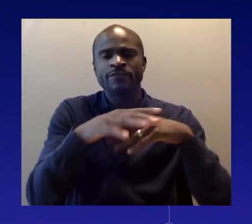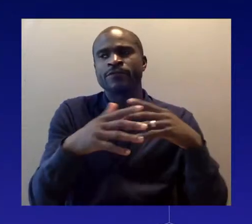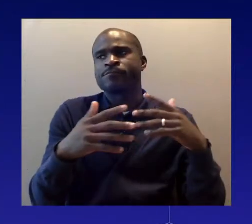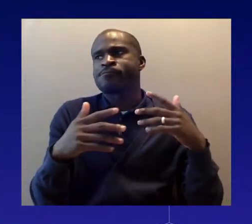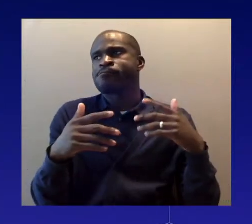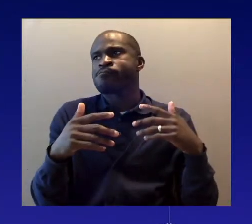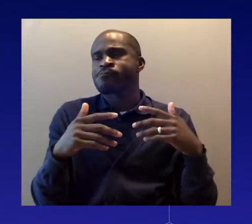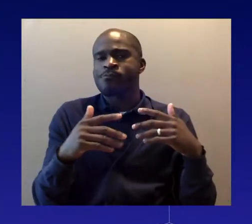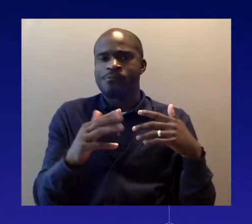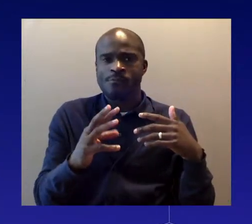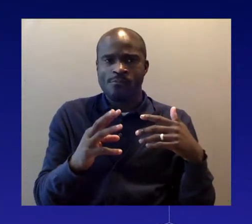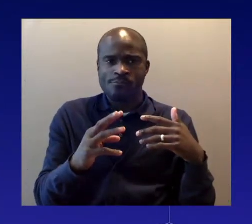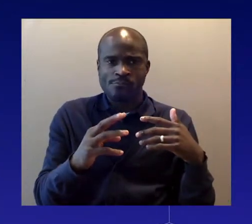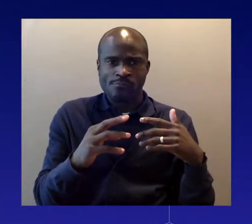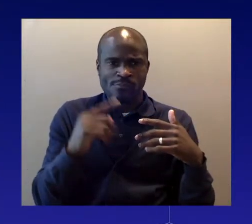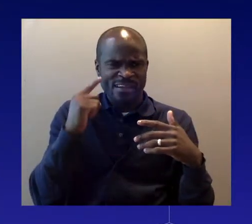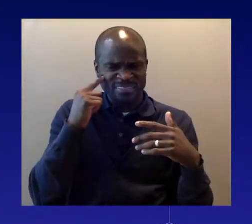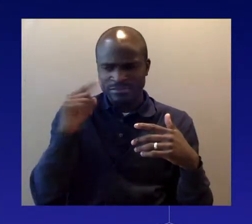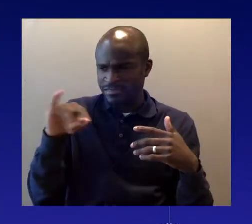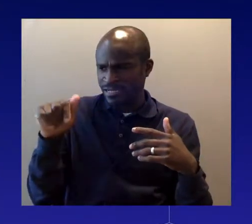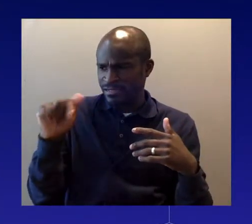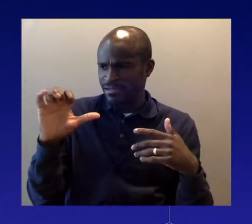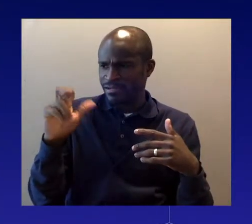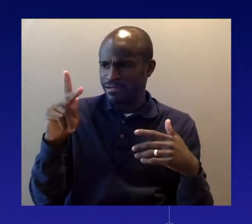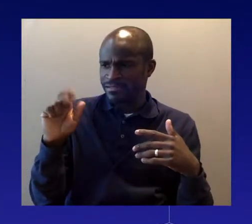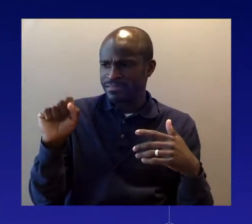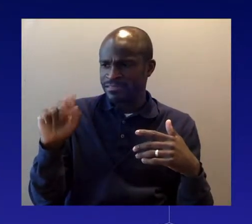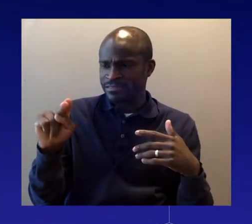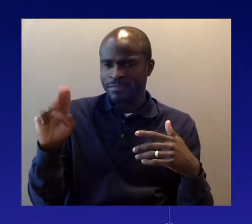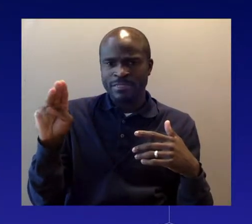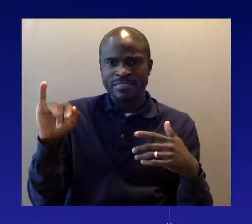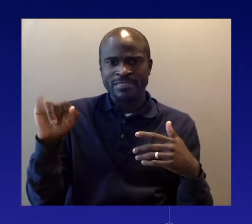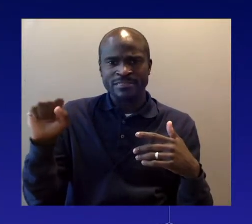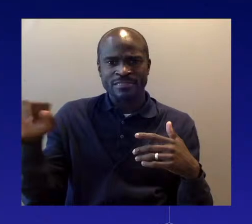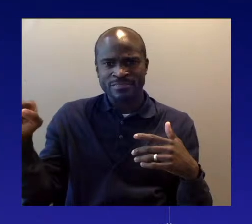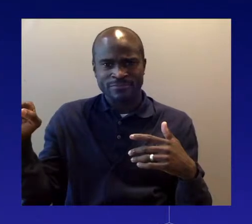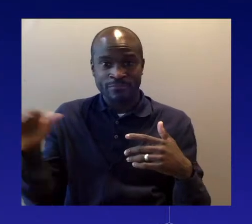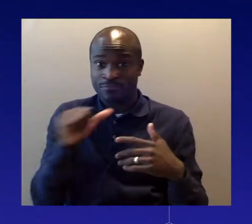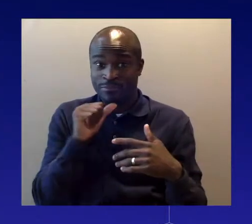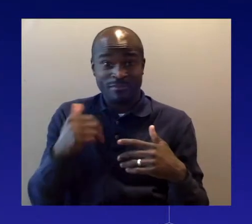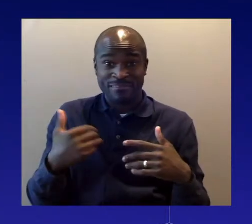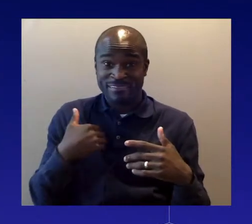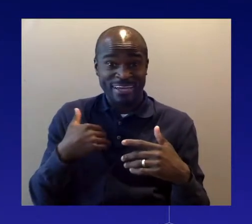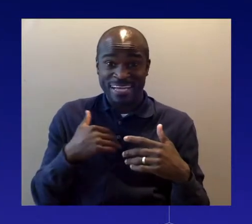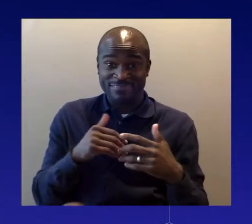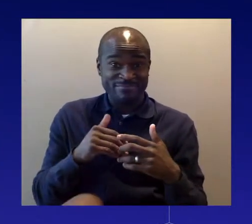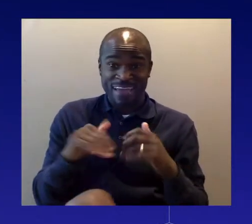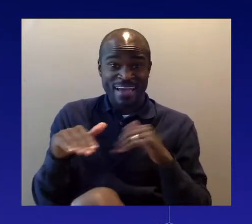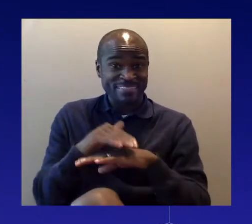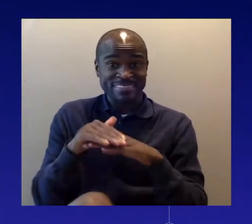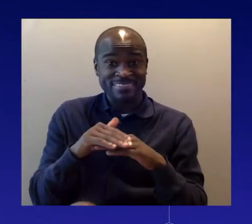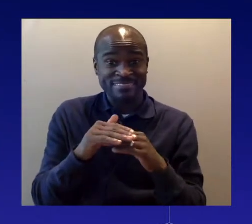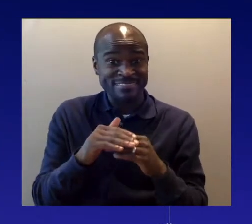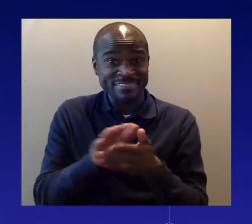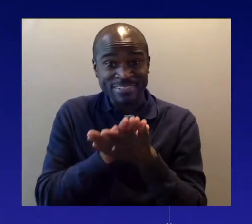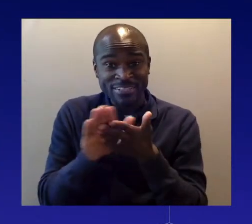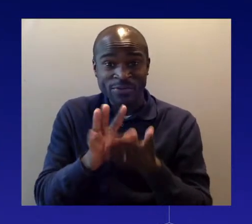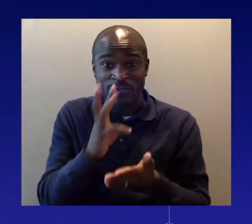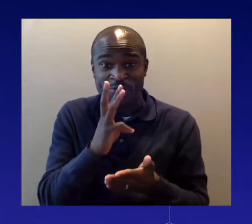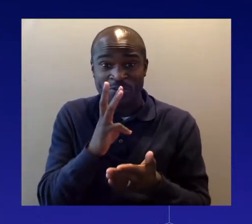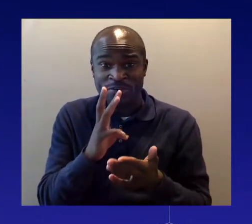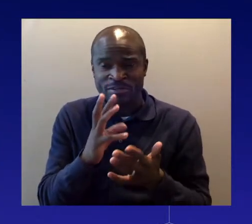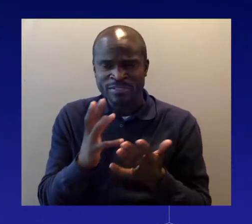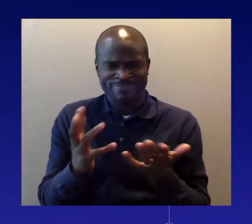is it Jackson, Mississippi that doesn't really have access to potable water in this country? I mean, is that